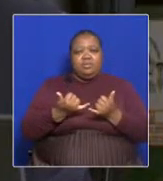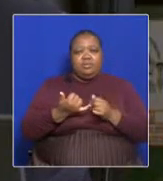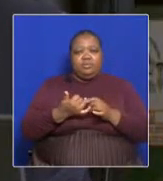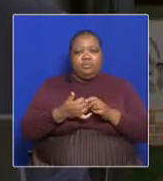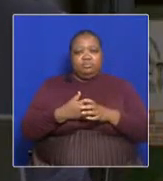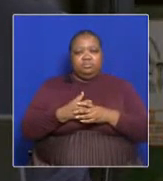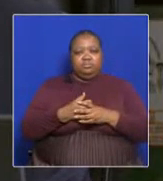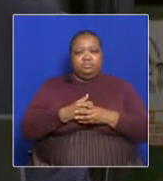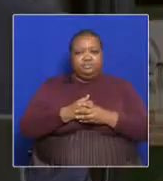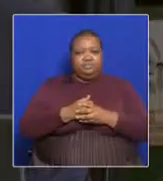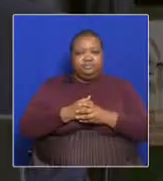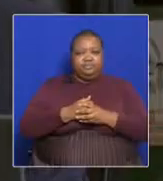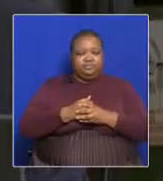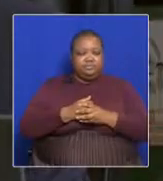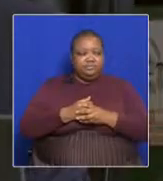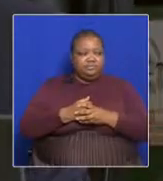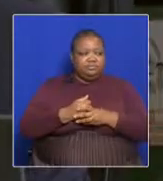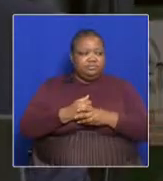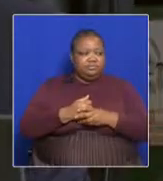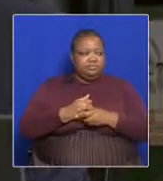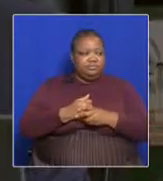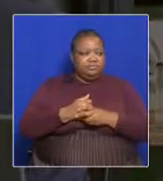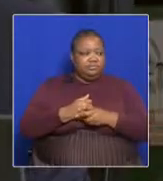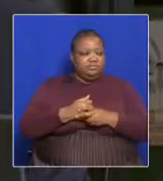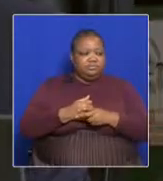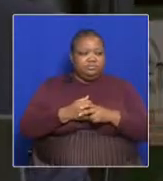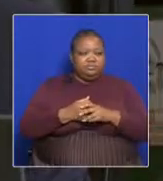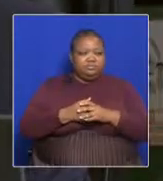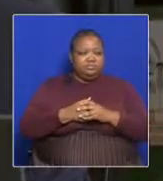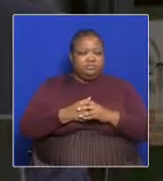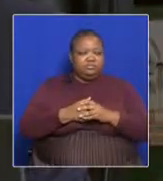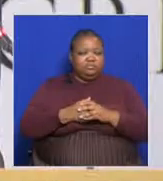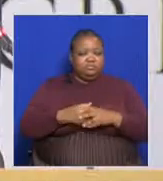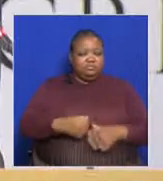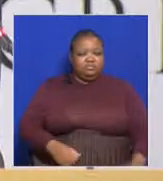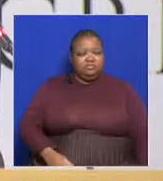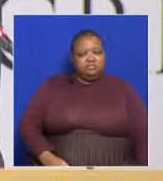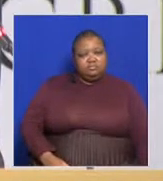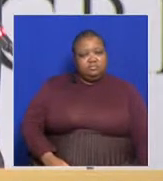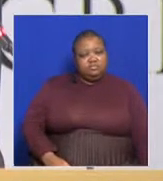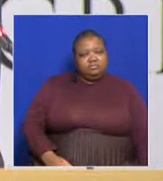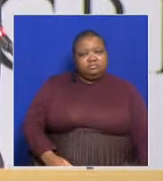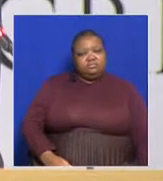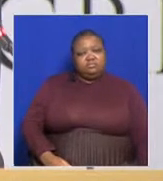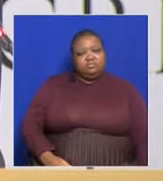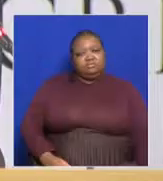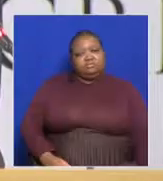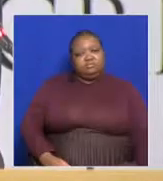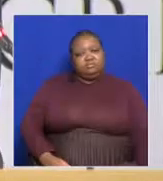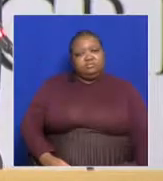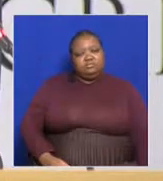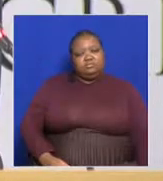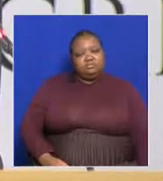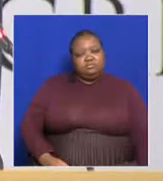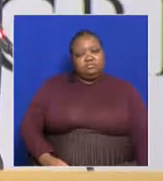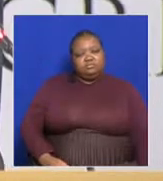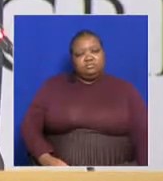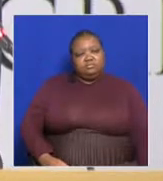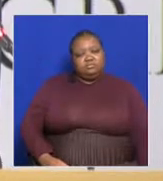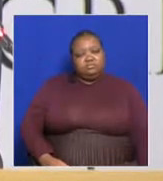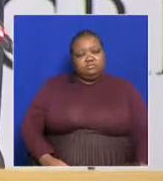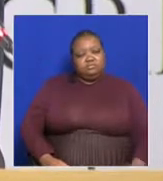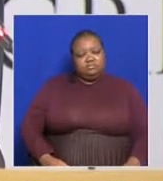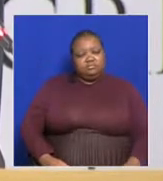I don't know. I thought so. Can you please respond to... Okay. You